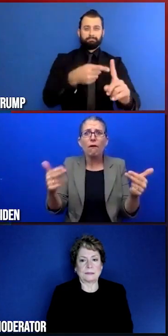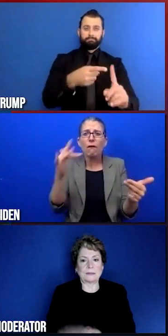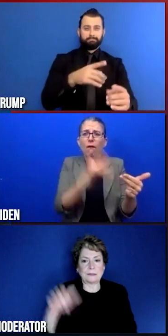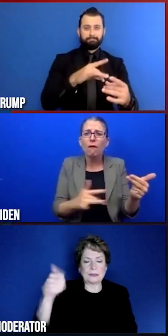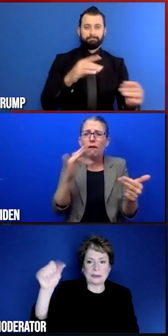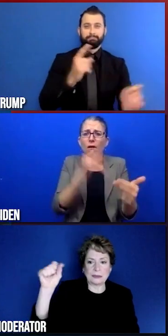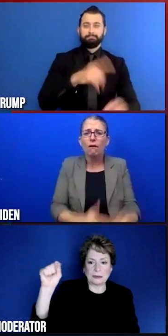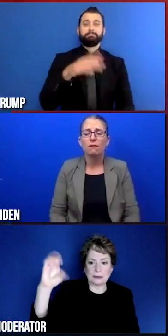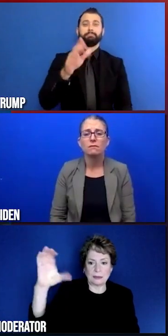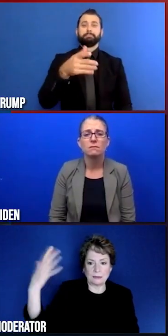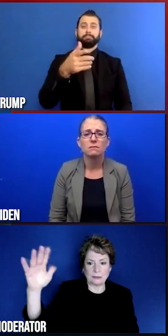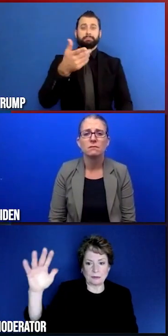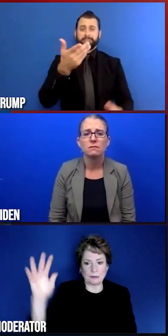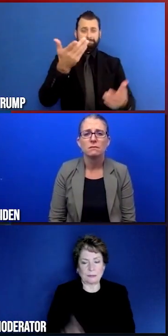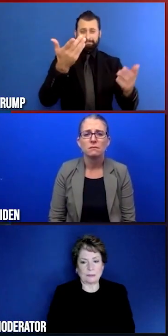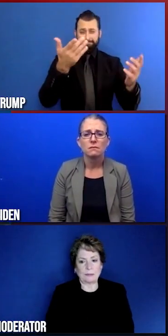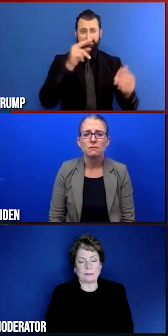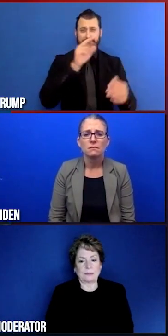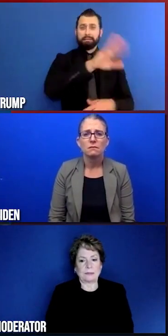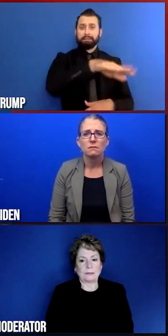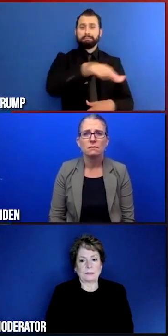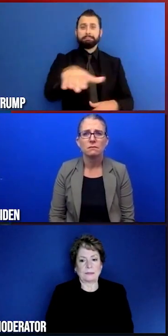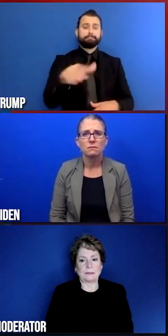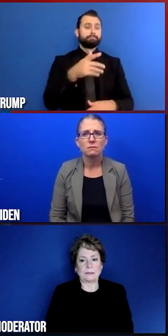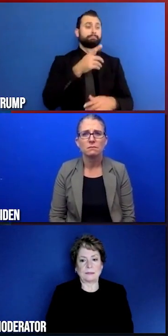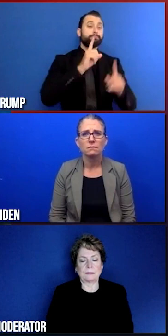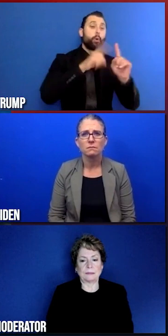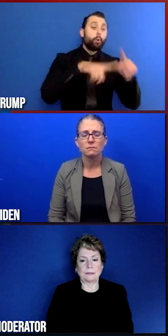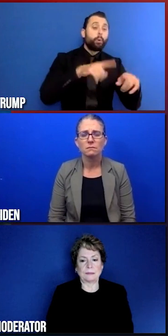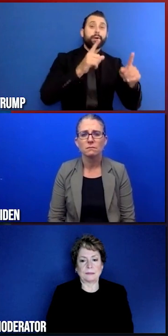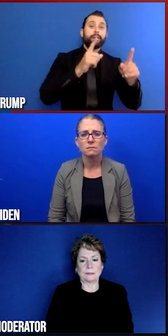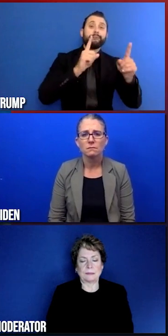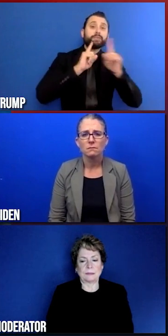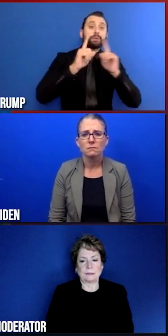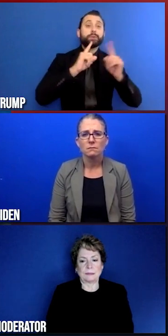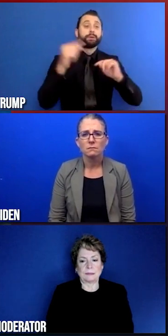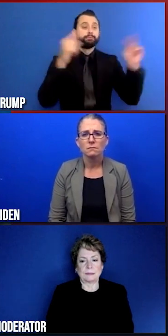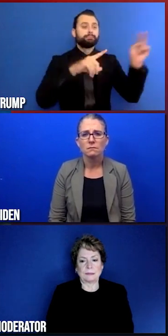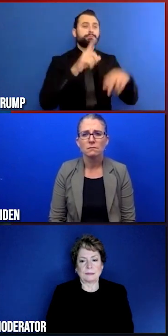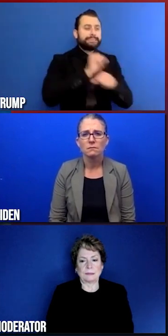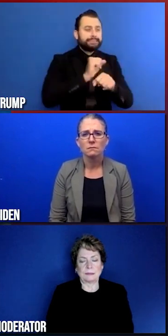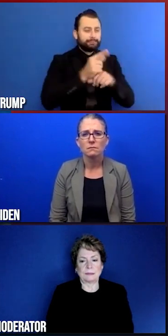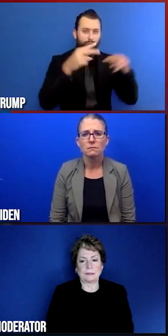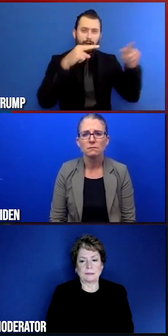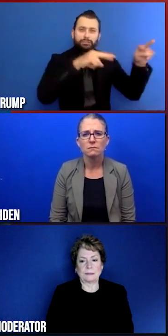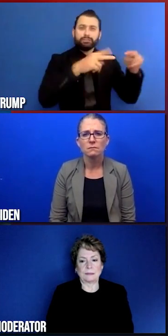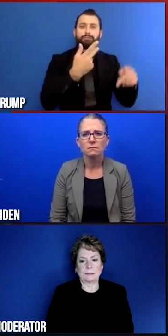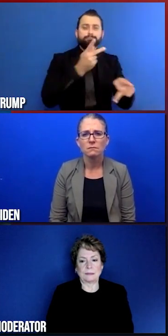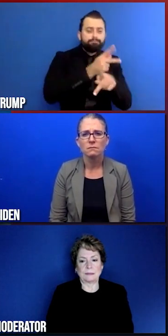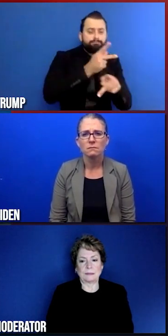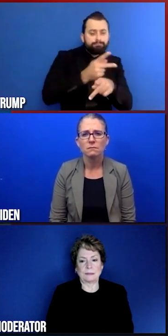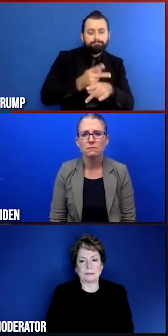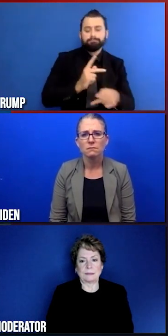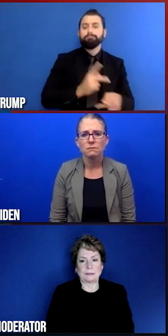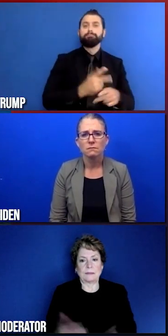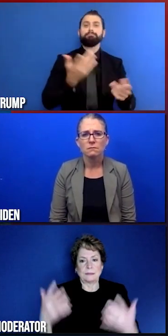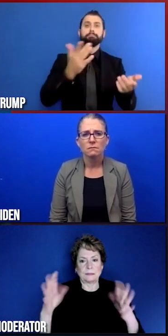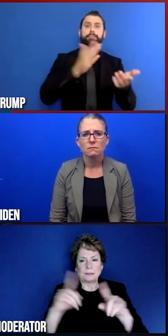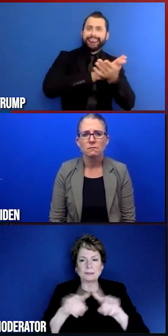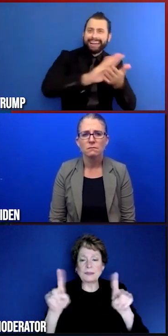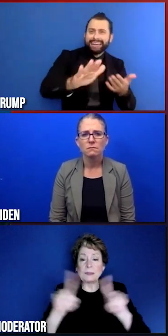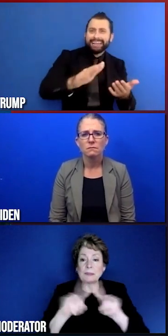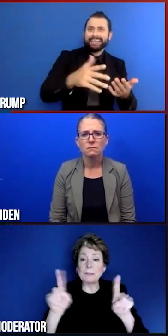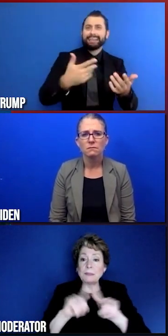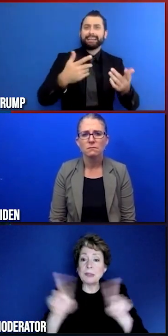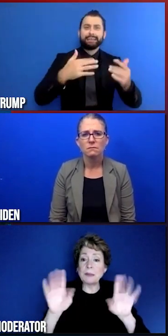are so well taken care of. They're in facilities that were so clean. But some and of have them gotten haven't been such reunited But with their just ask families. one question.